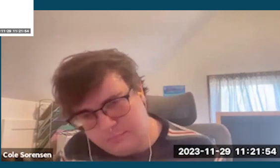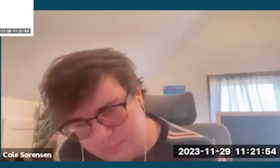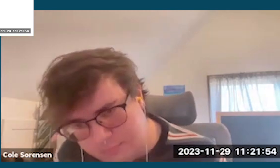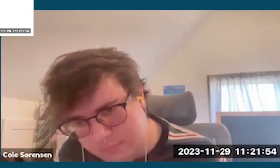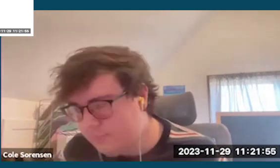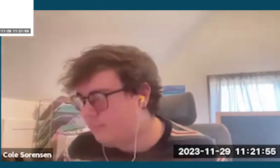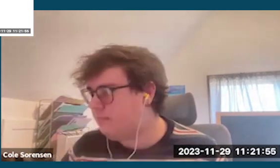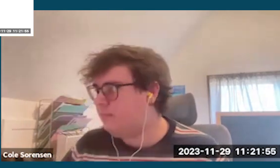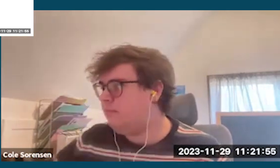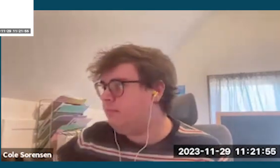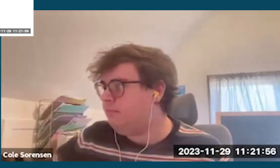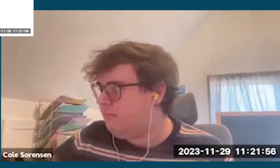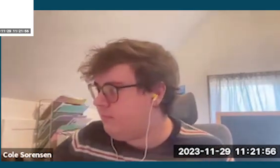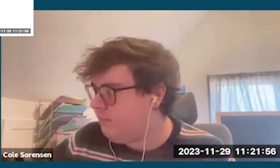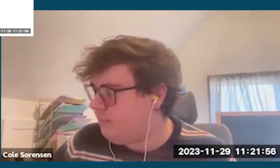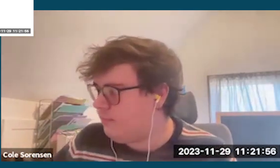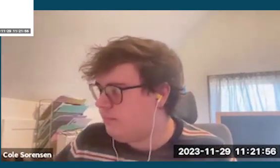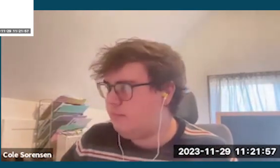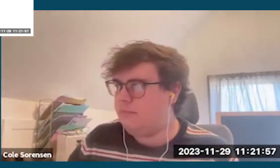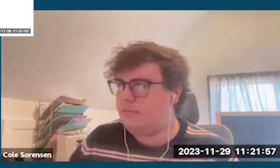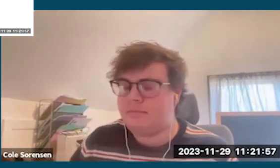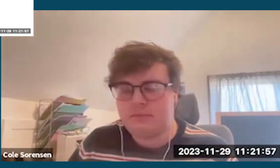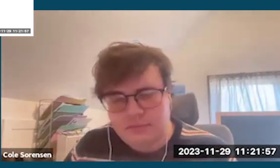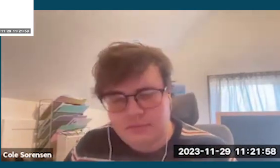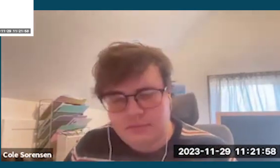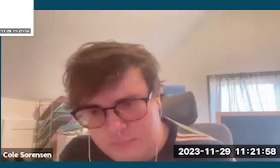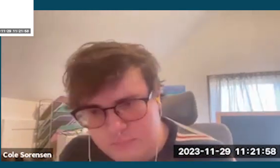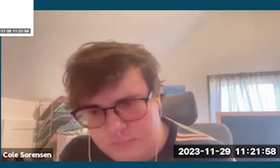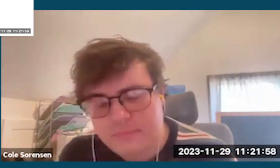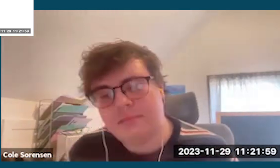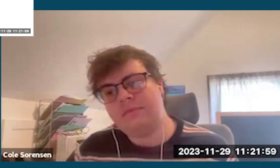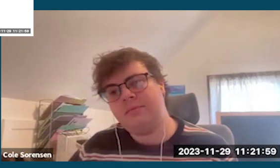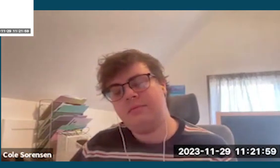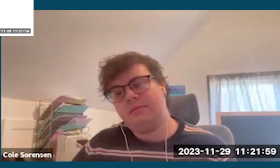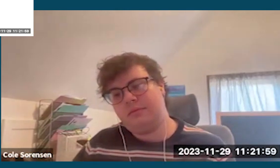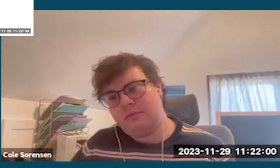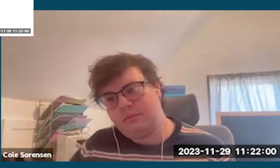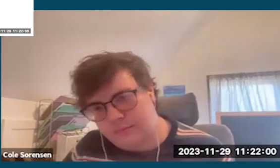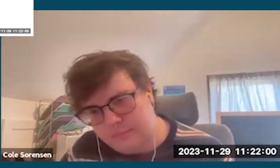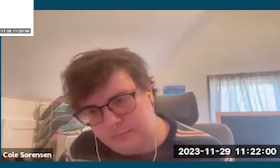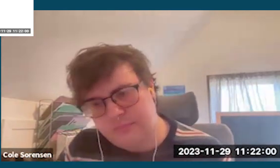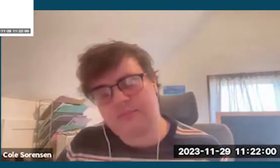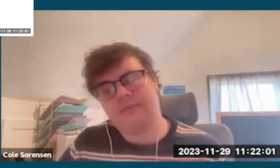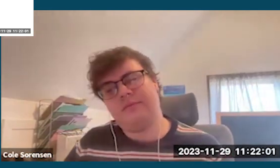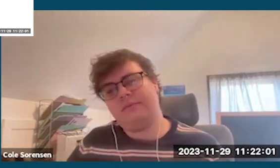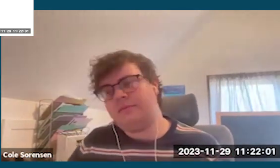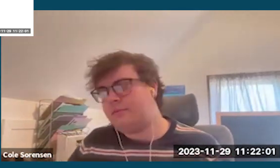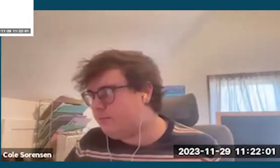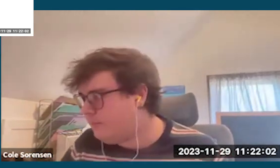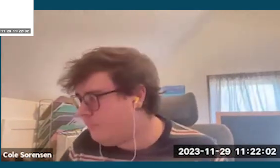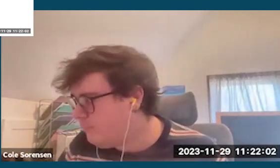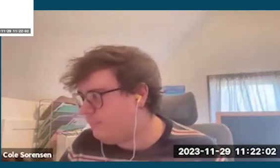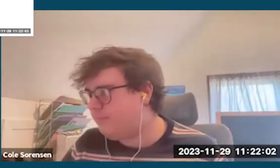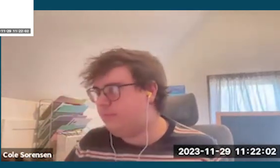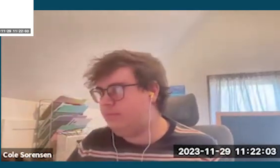What does bother me though is when, based on that assumption, people start talking to me using baby talk. I